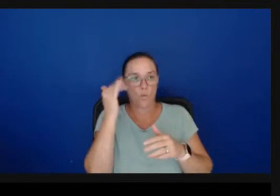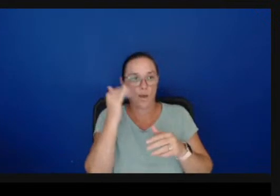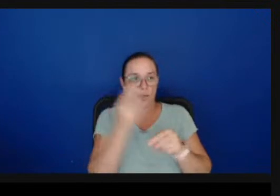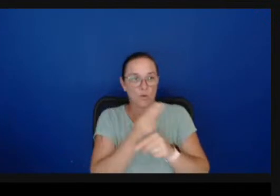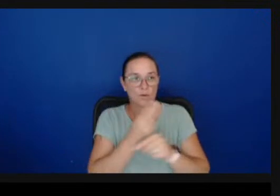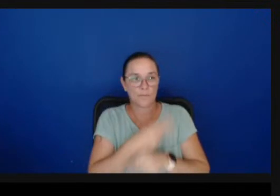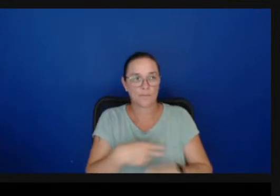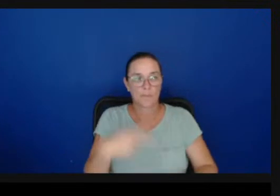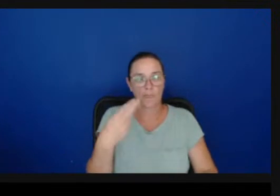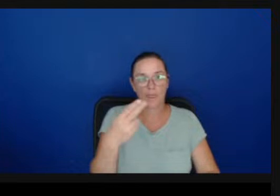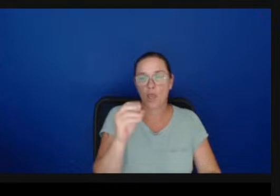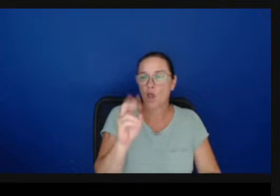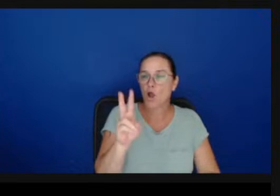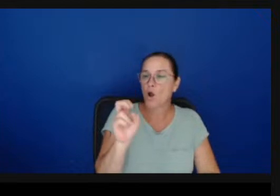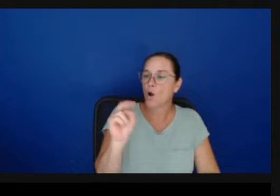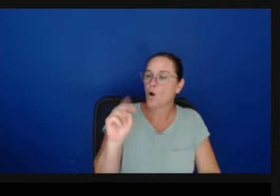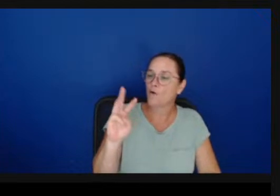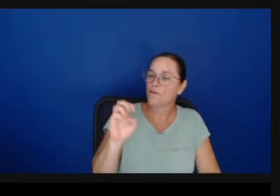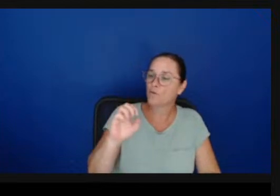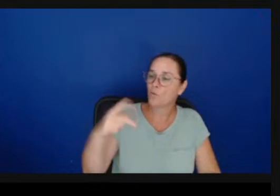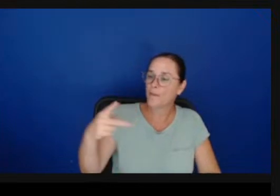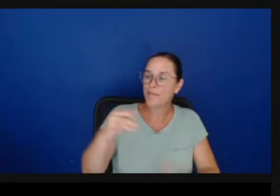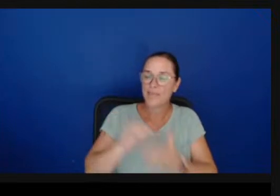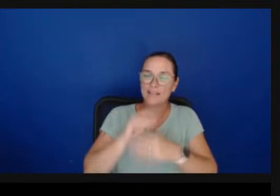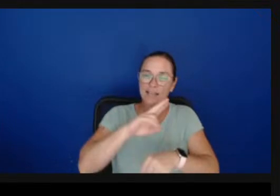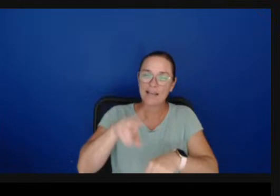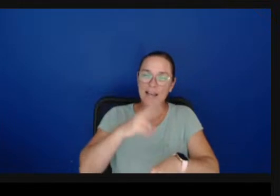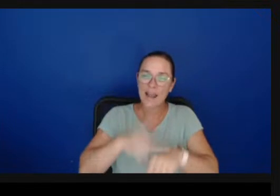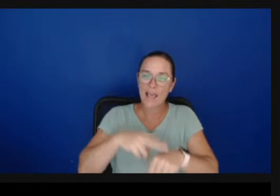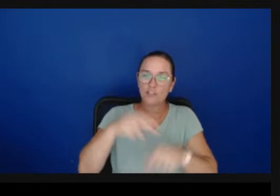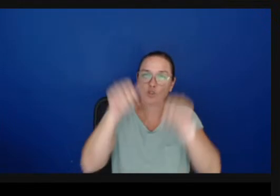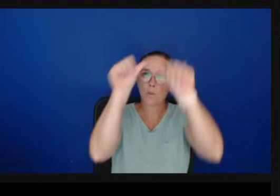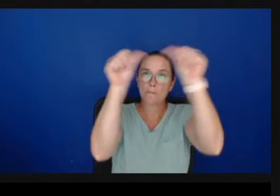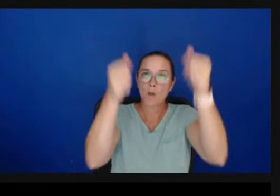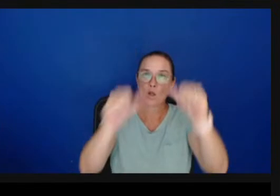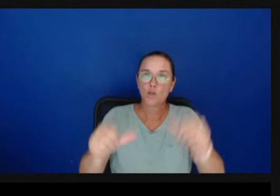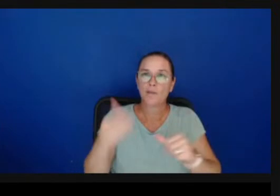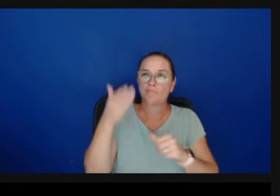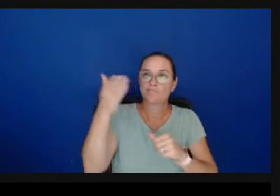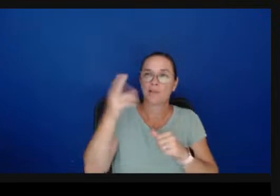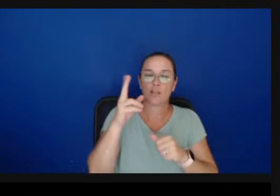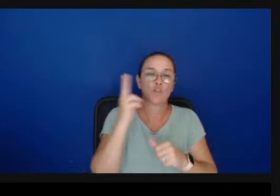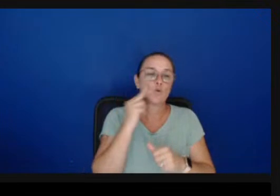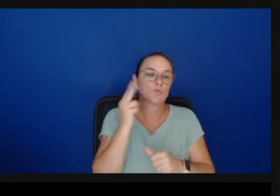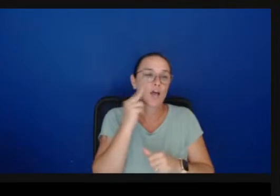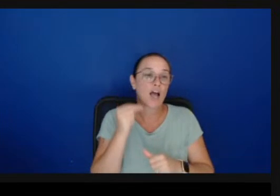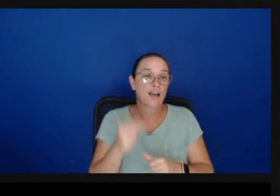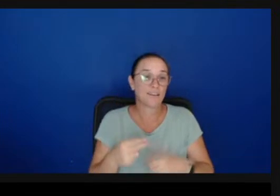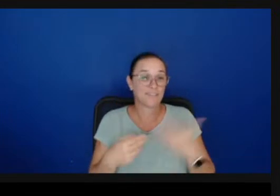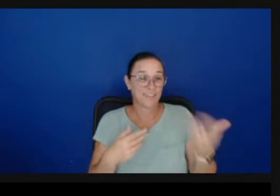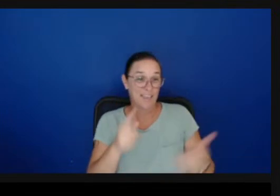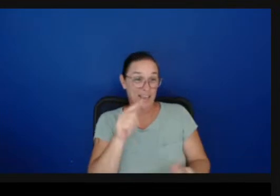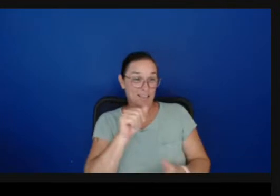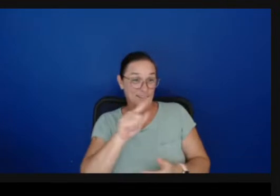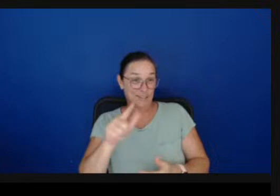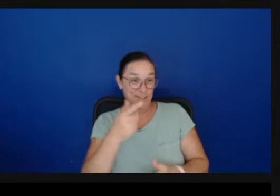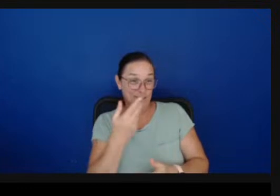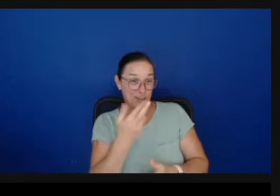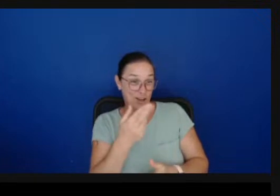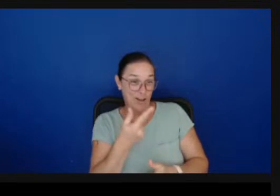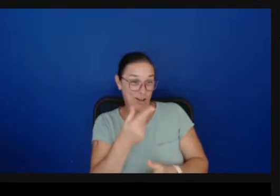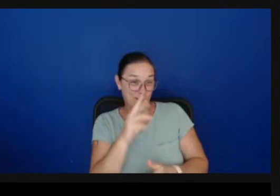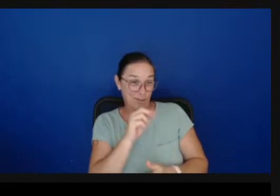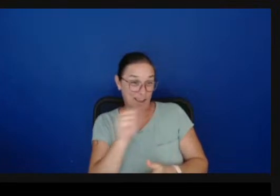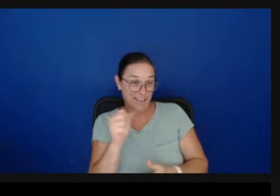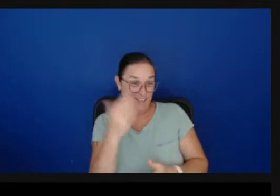is a national monument. Thank you. In Utah. And tall grass? What's going on there?